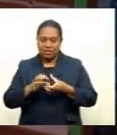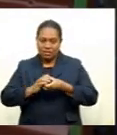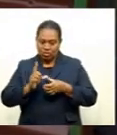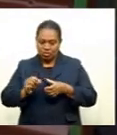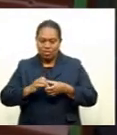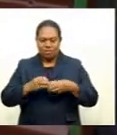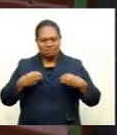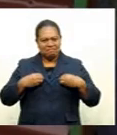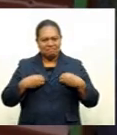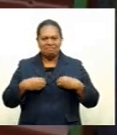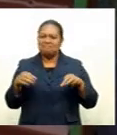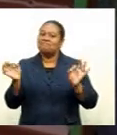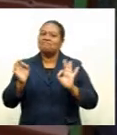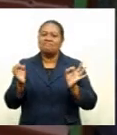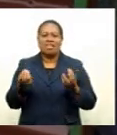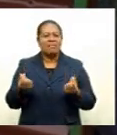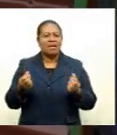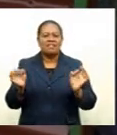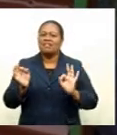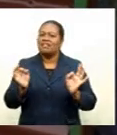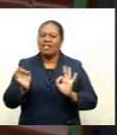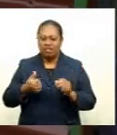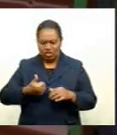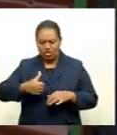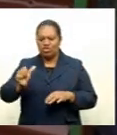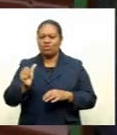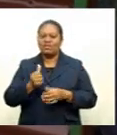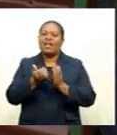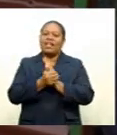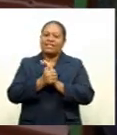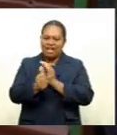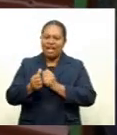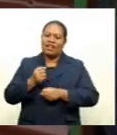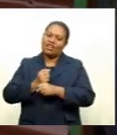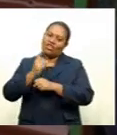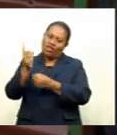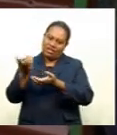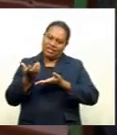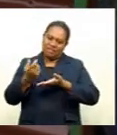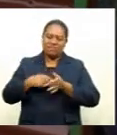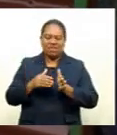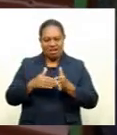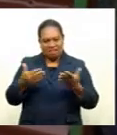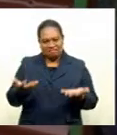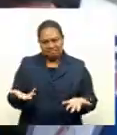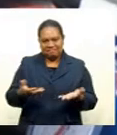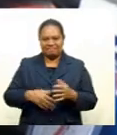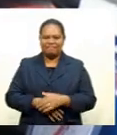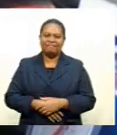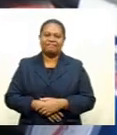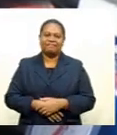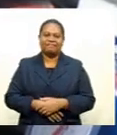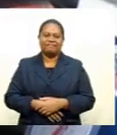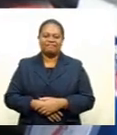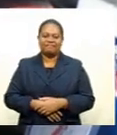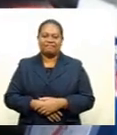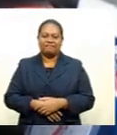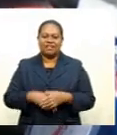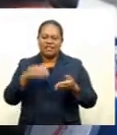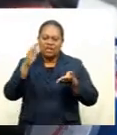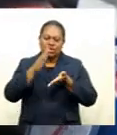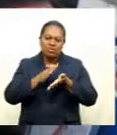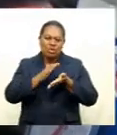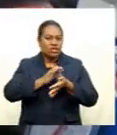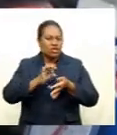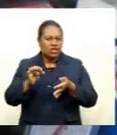had nothing. No money, but I used my God-given talent, and here I am today. Although small and not